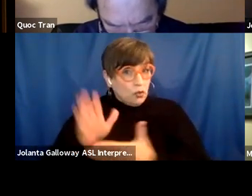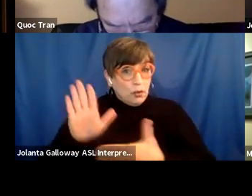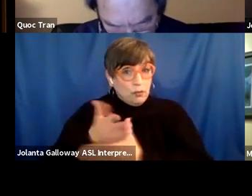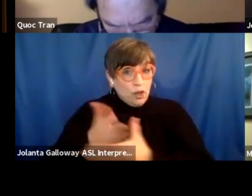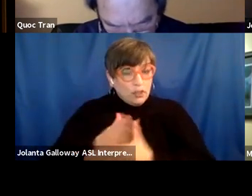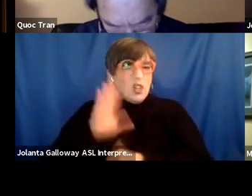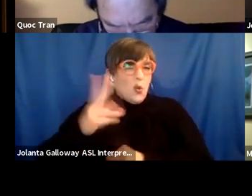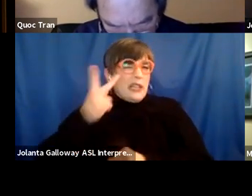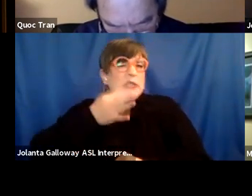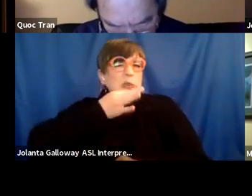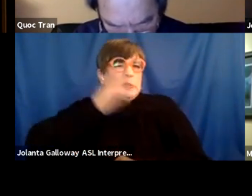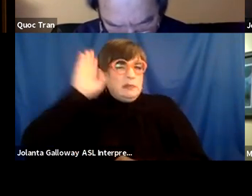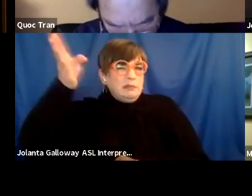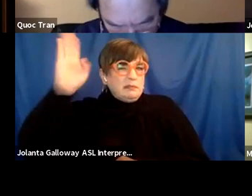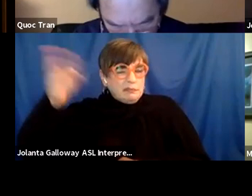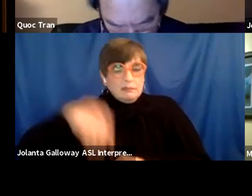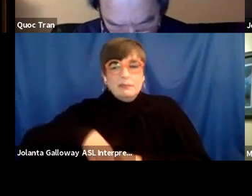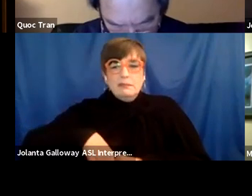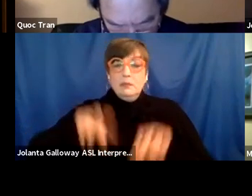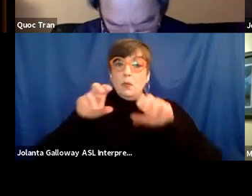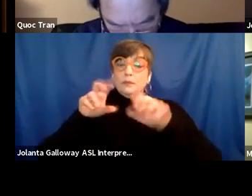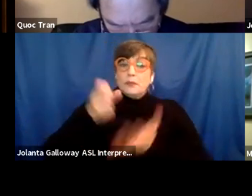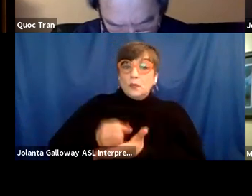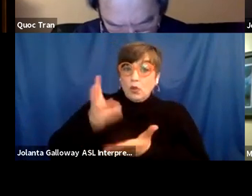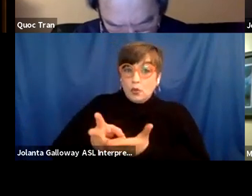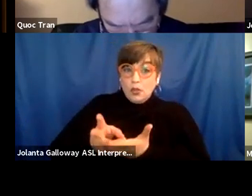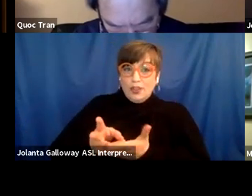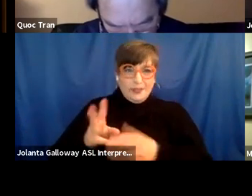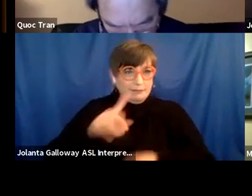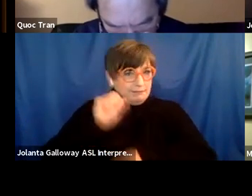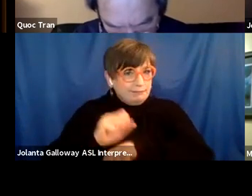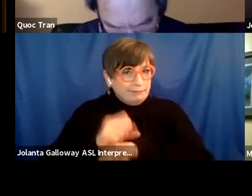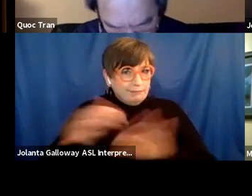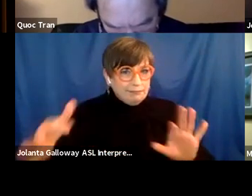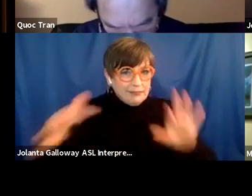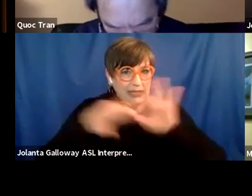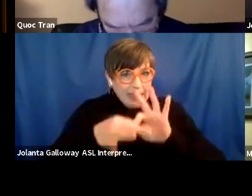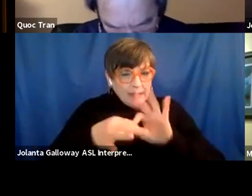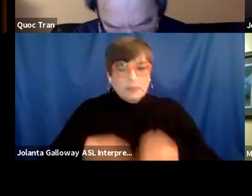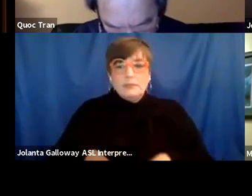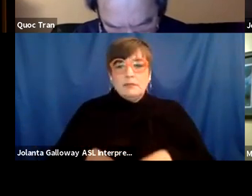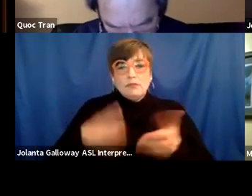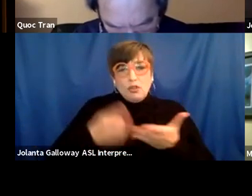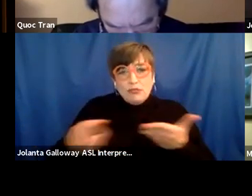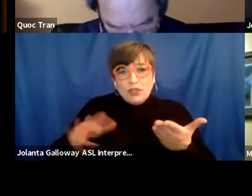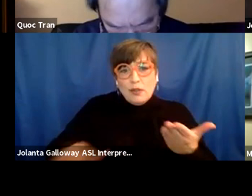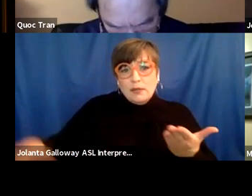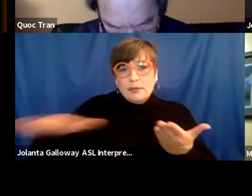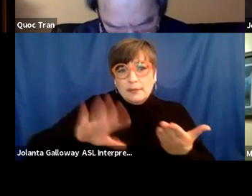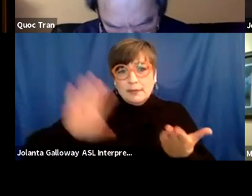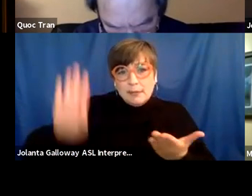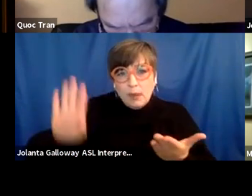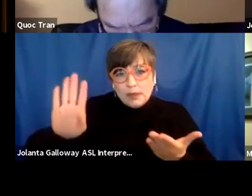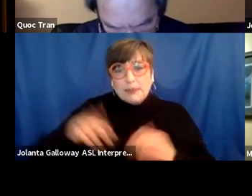see that in our presentations, our social workers who are our connectors, also to resources throughout the city. Our budget that we